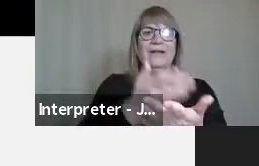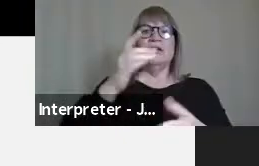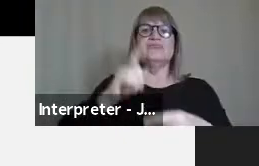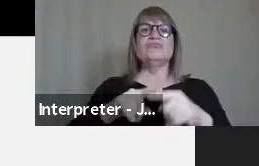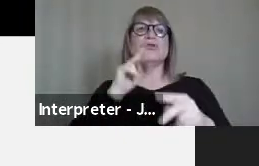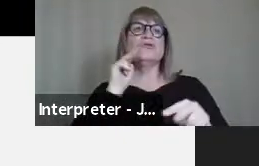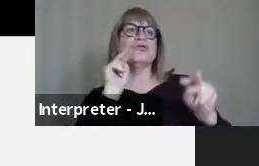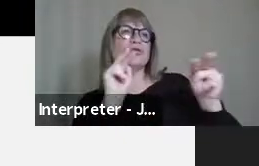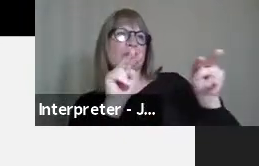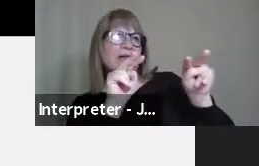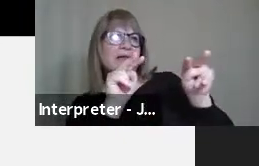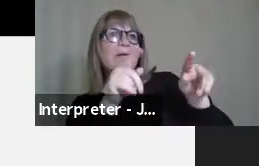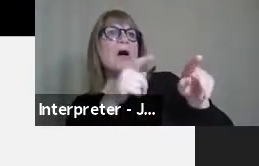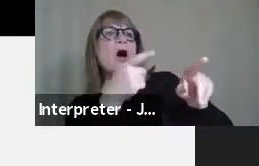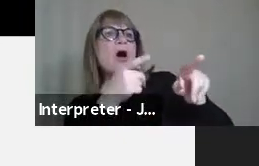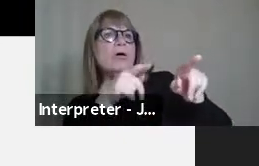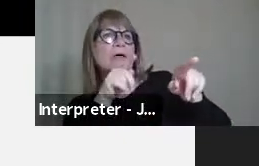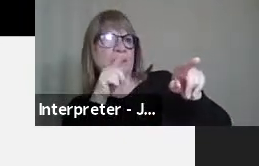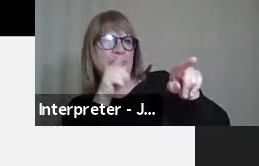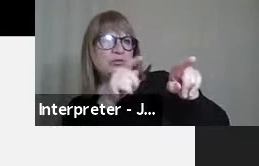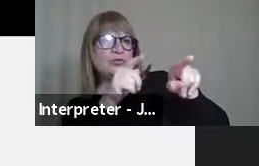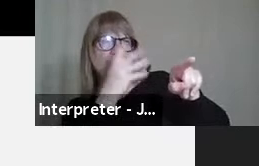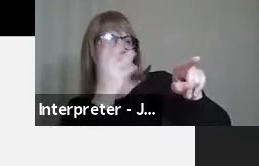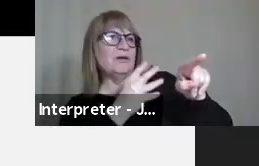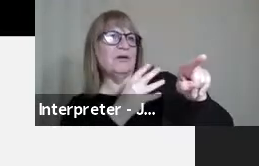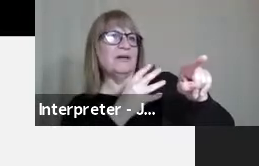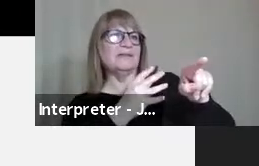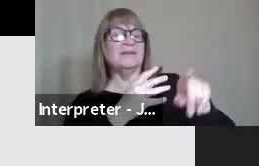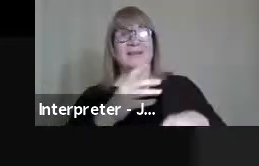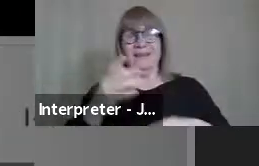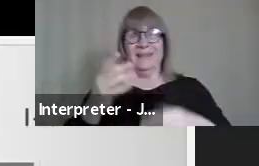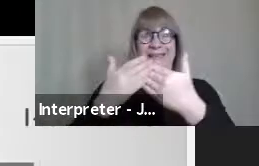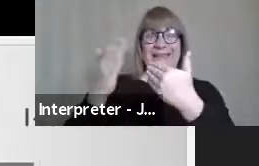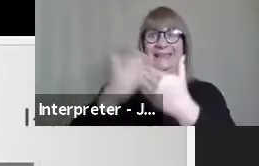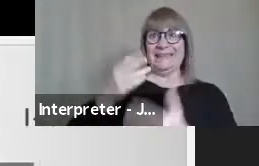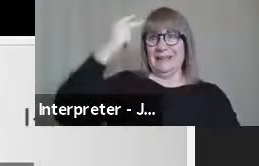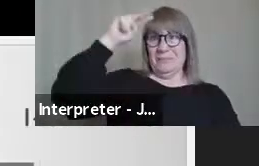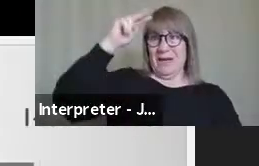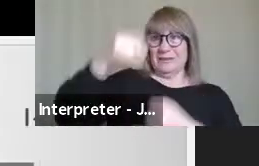the pacific northwest in the u.s mexico border